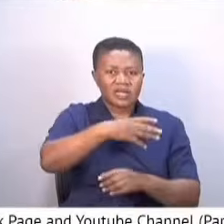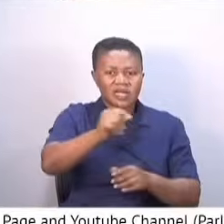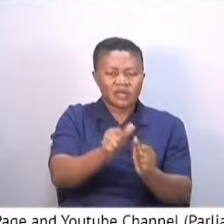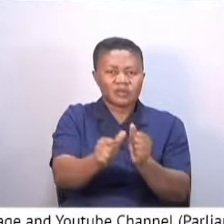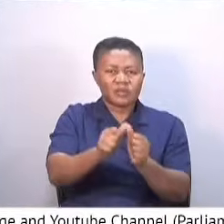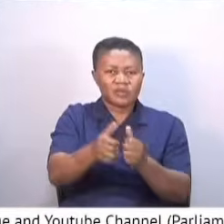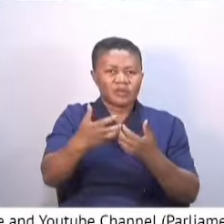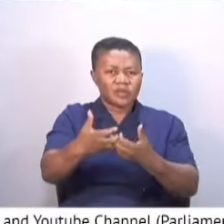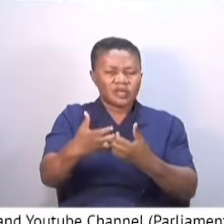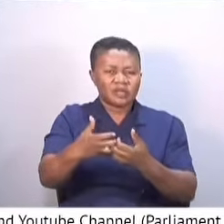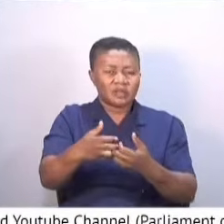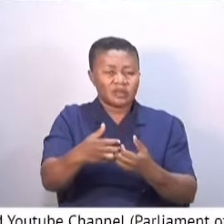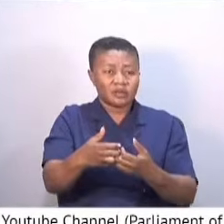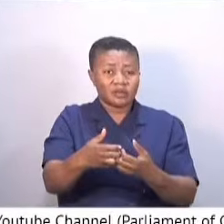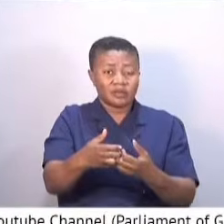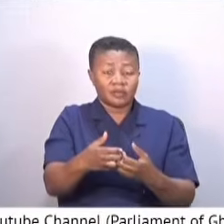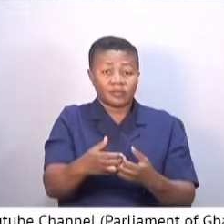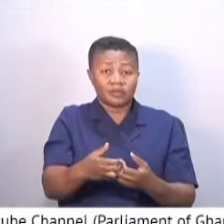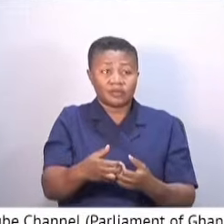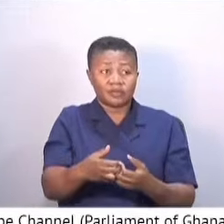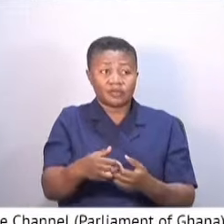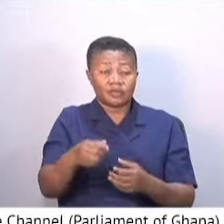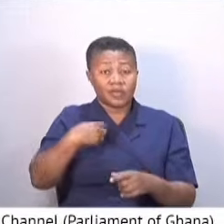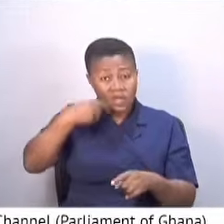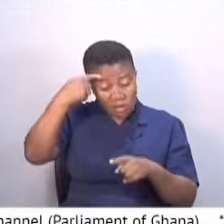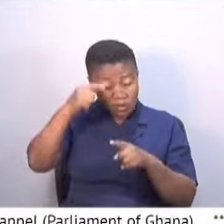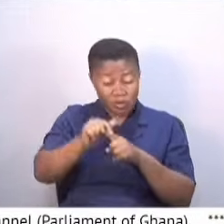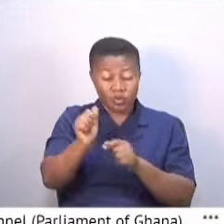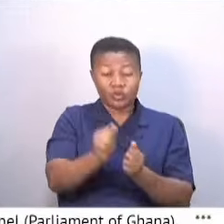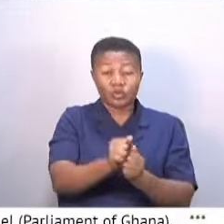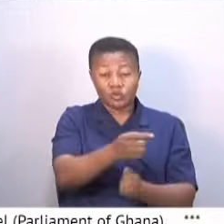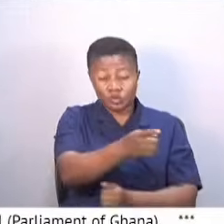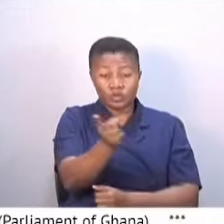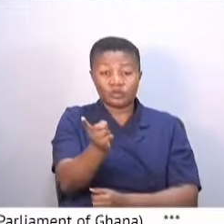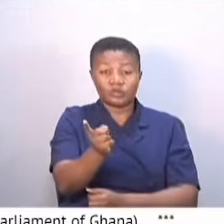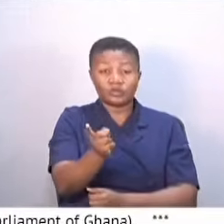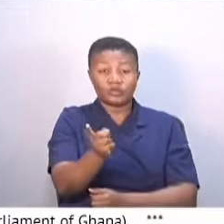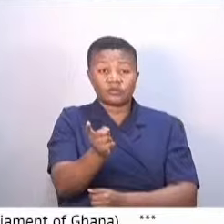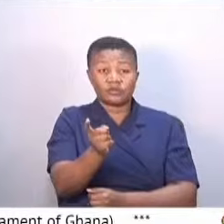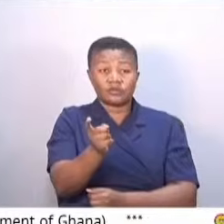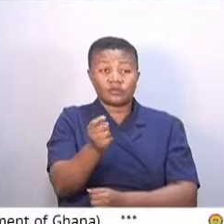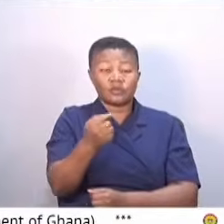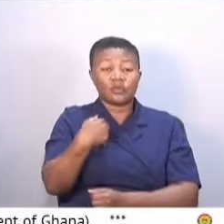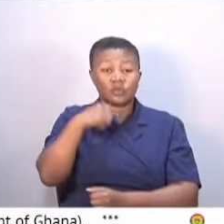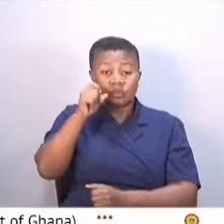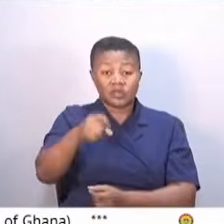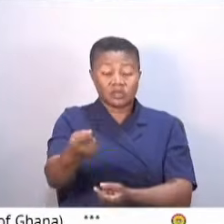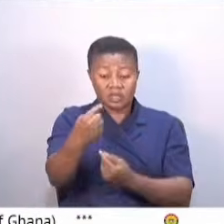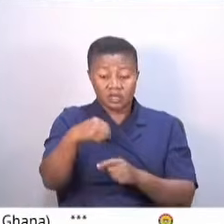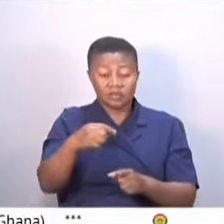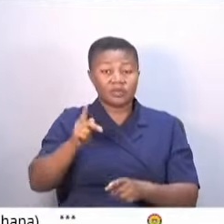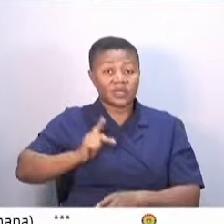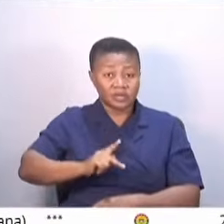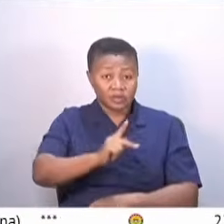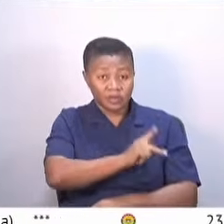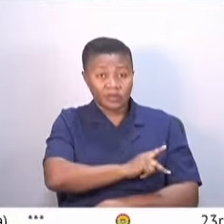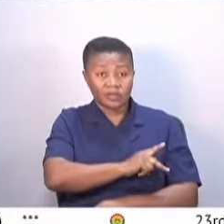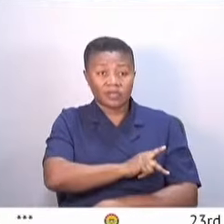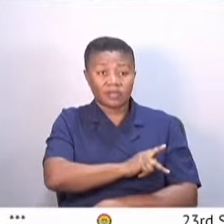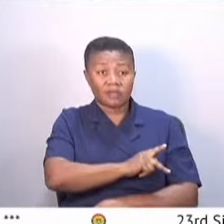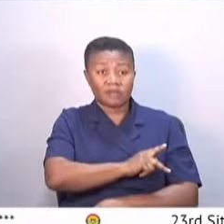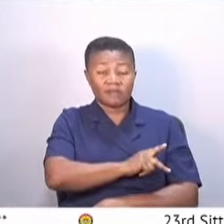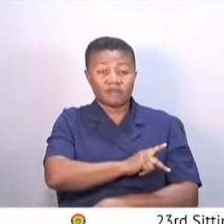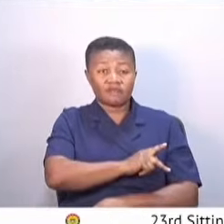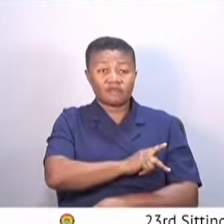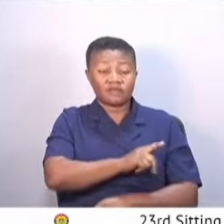that one. So I agree with you that we must all come to Parliament. But at the